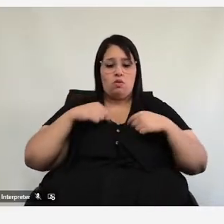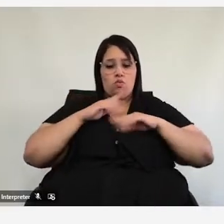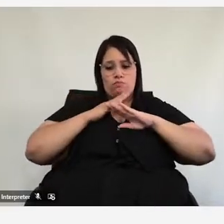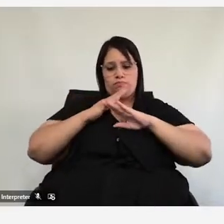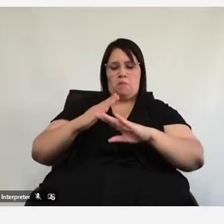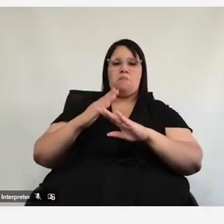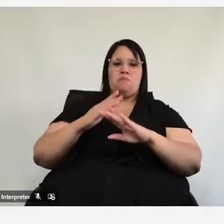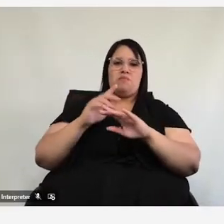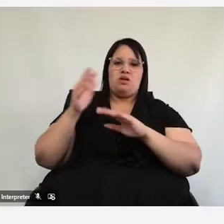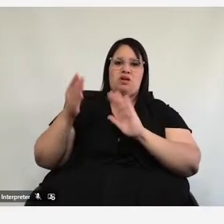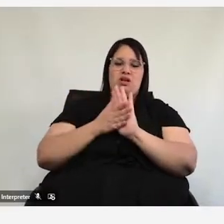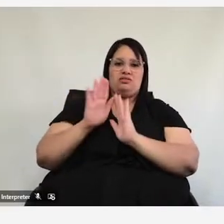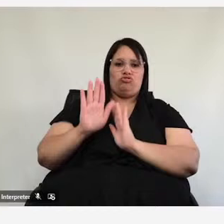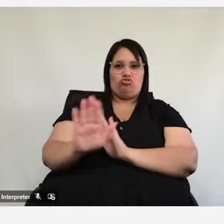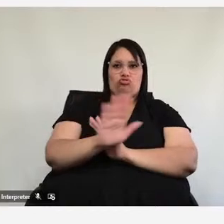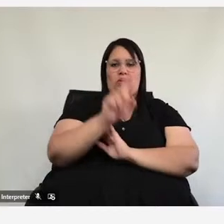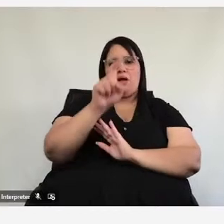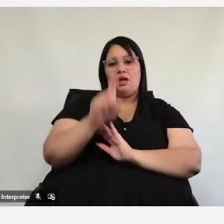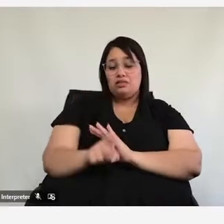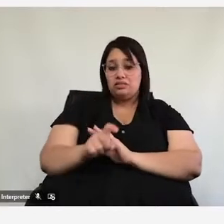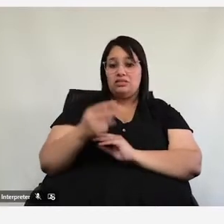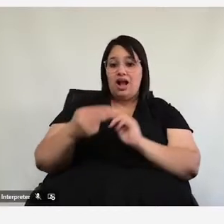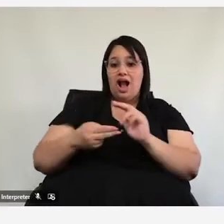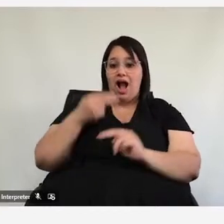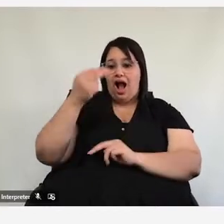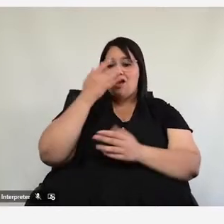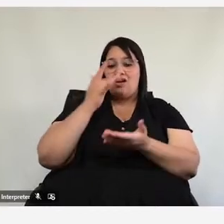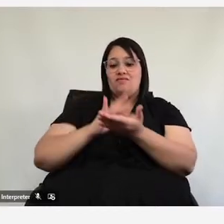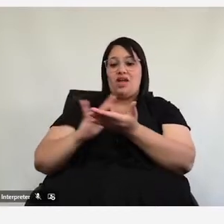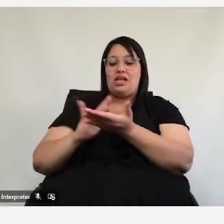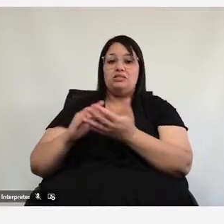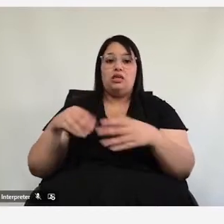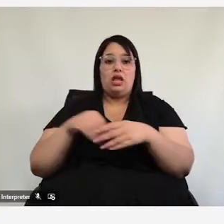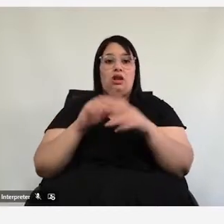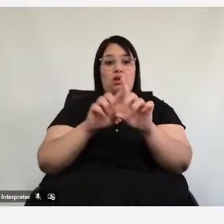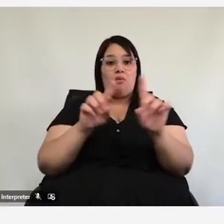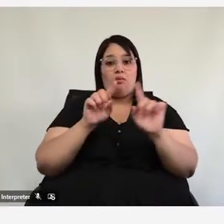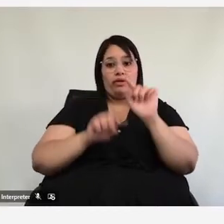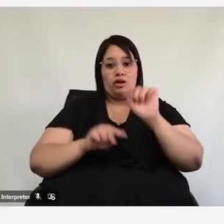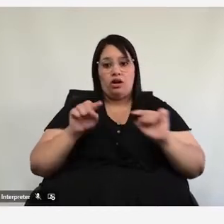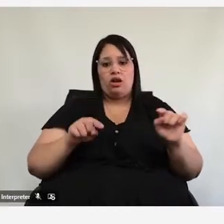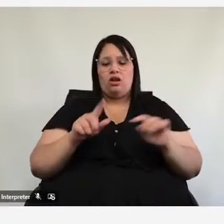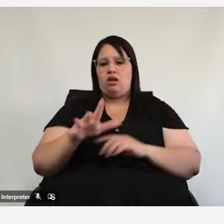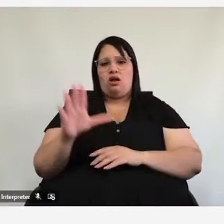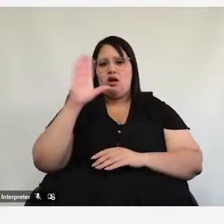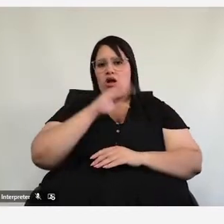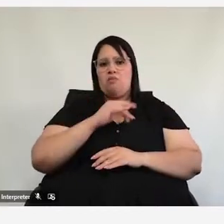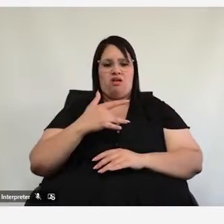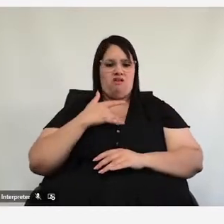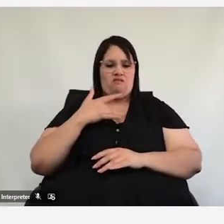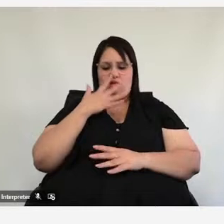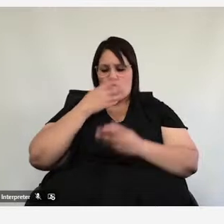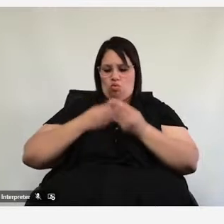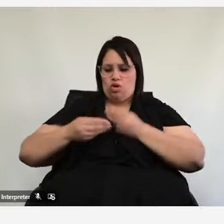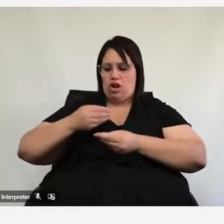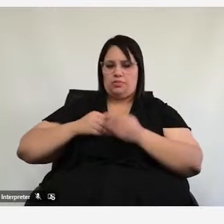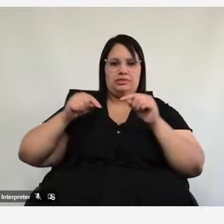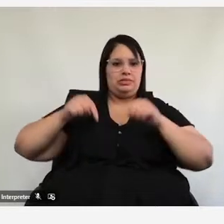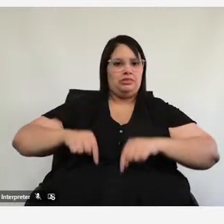that. Our high vacancy rates within our departments must not fuel corruption